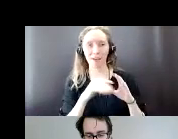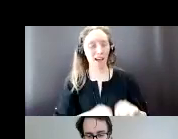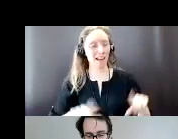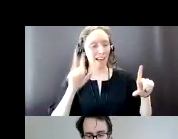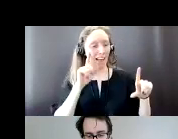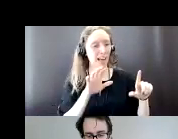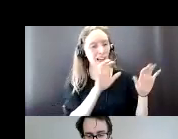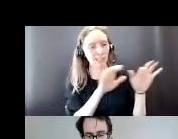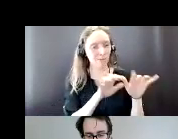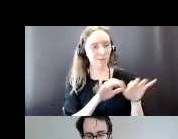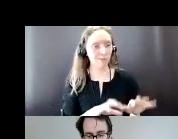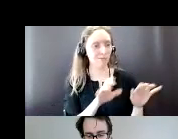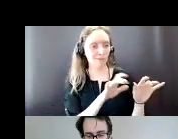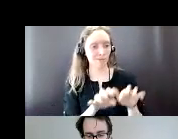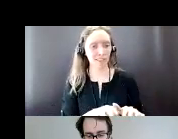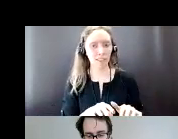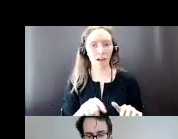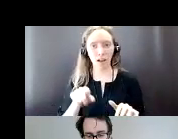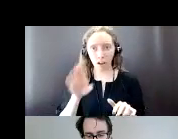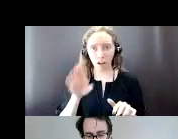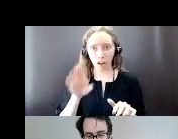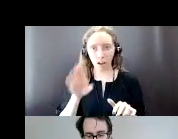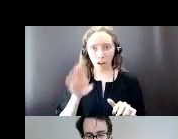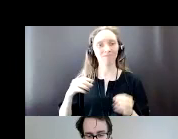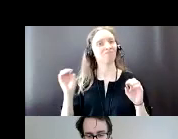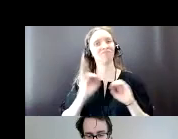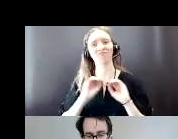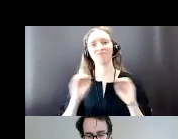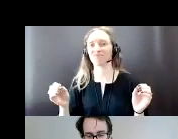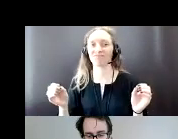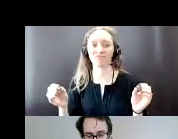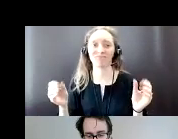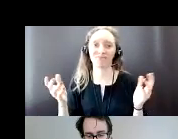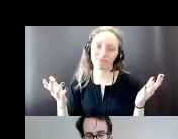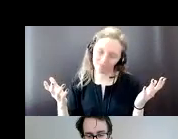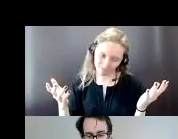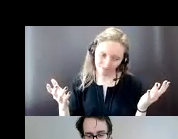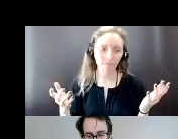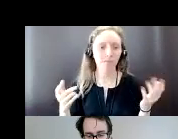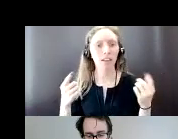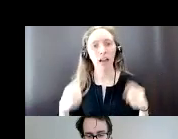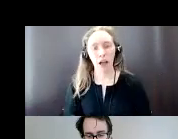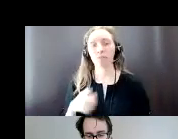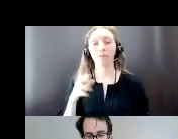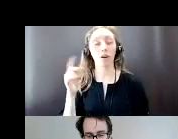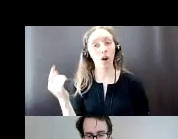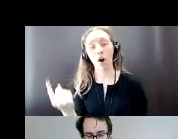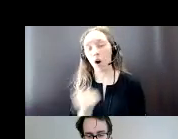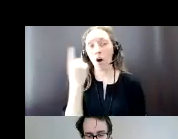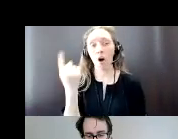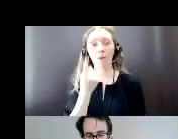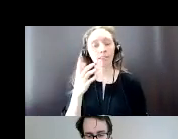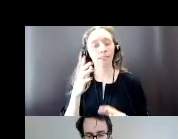the funds. So this goes back to, if you're always take your time when you're doing an online